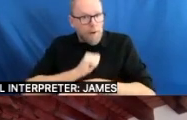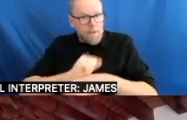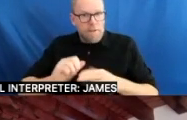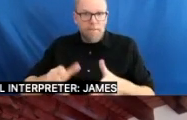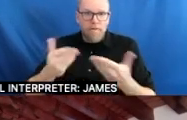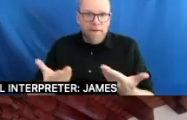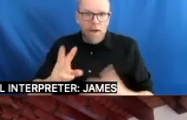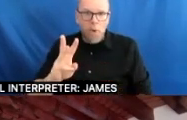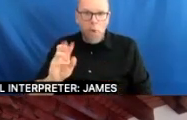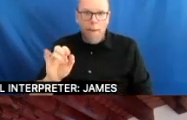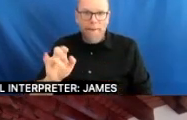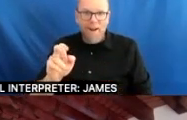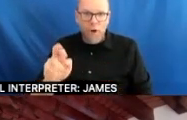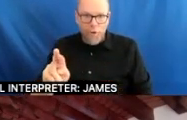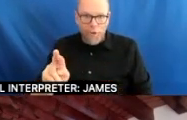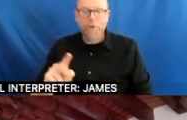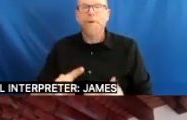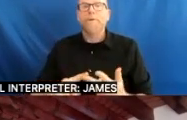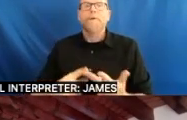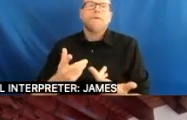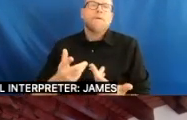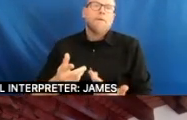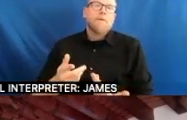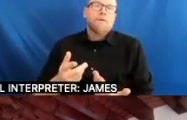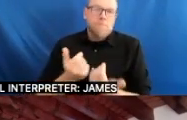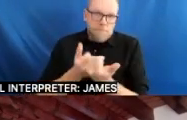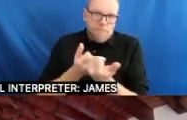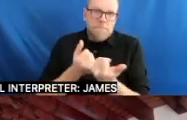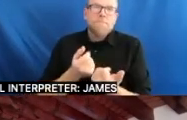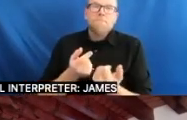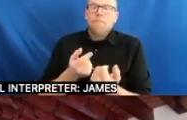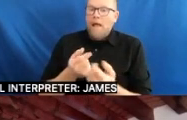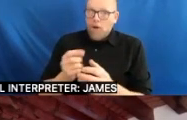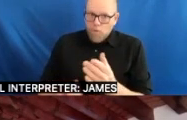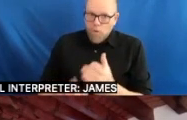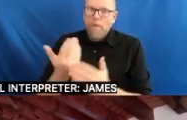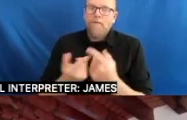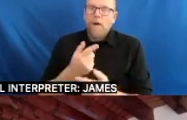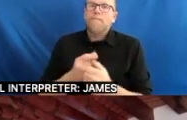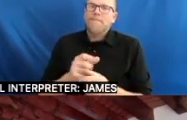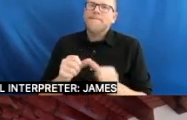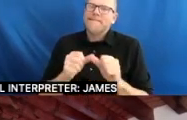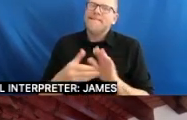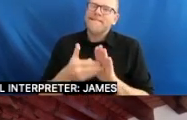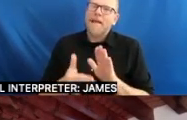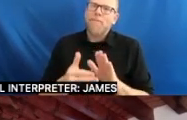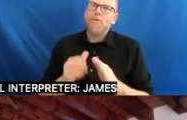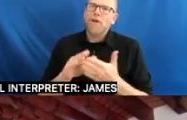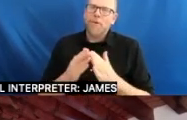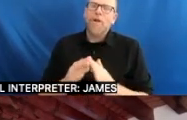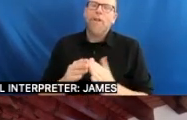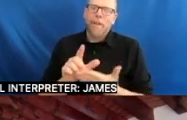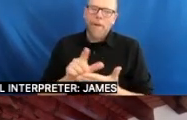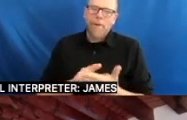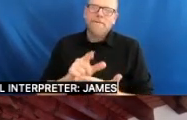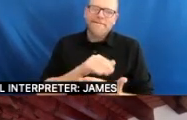that happen, and it was supported by and incubated by Sustainable Economies Law Center, and now it's its